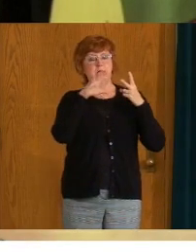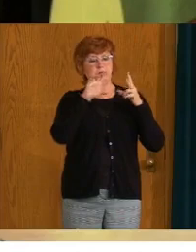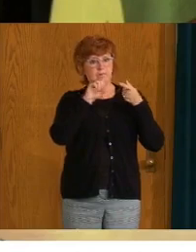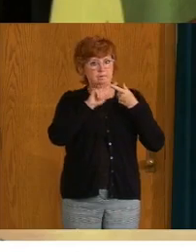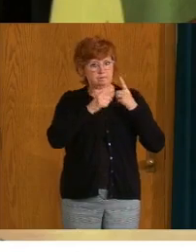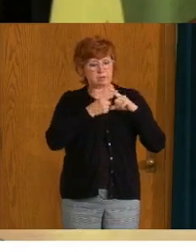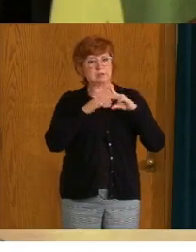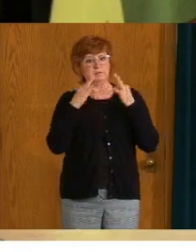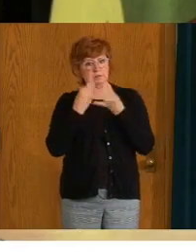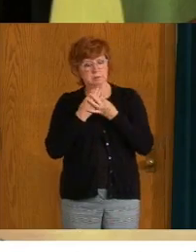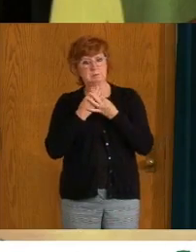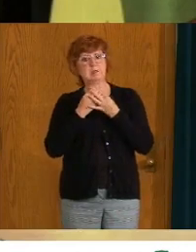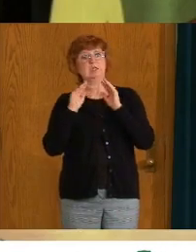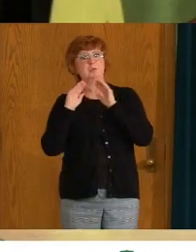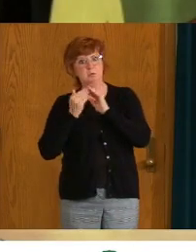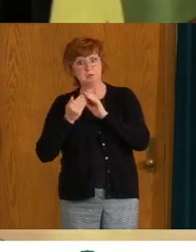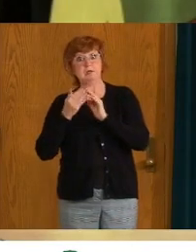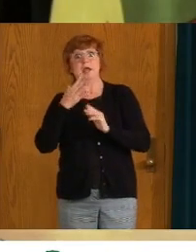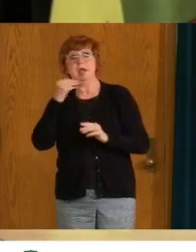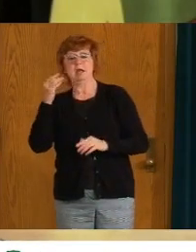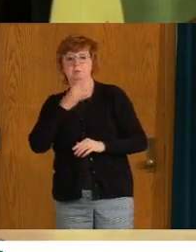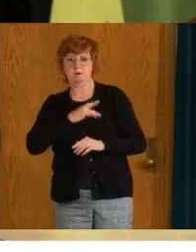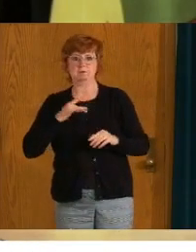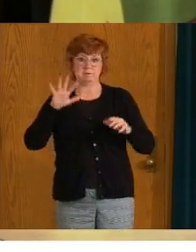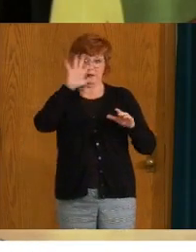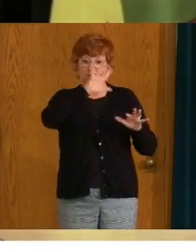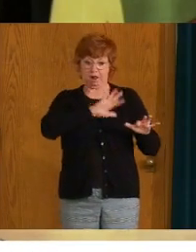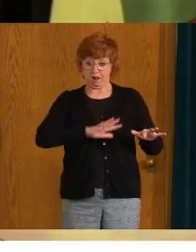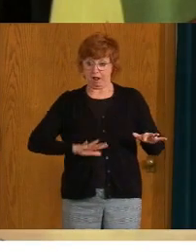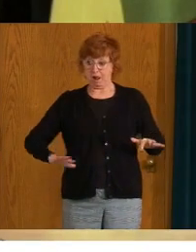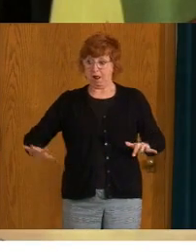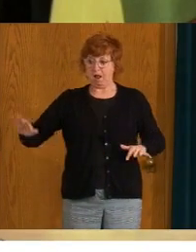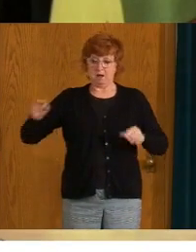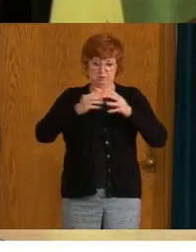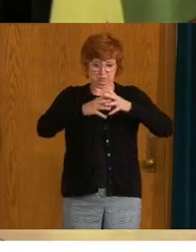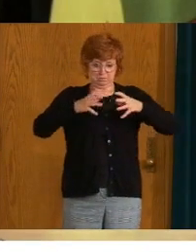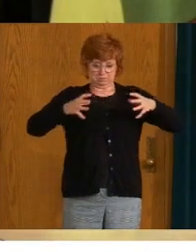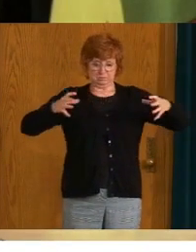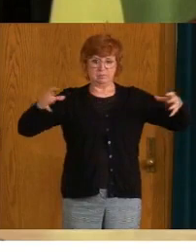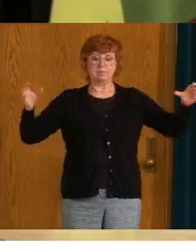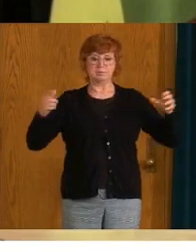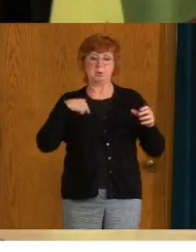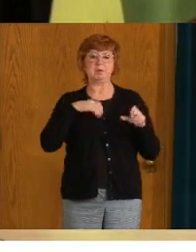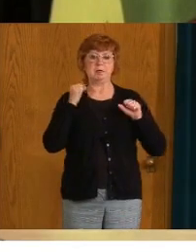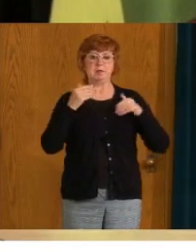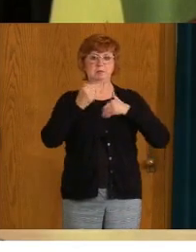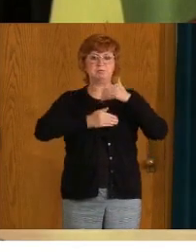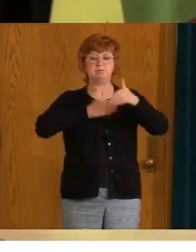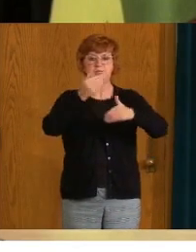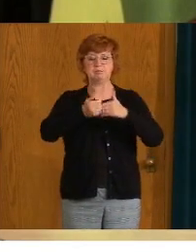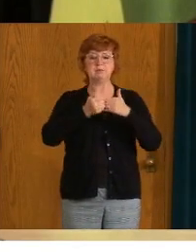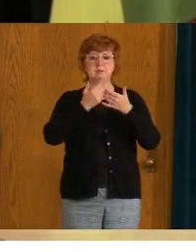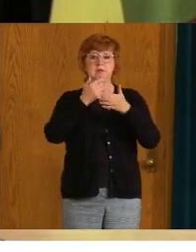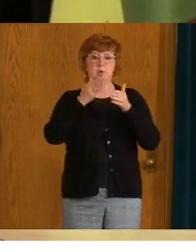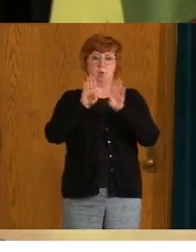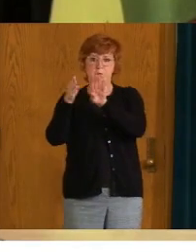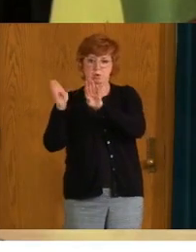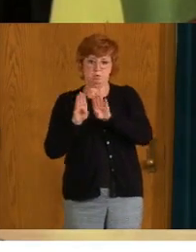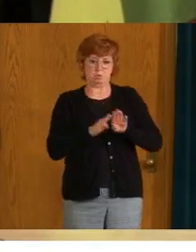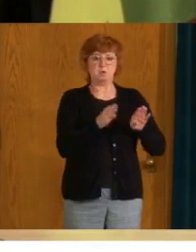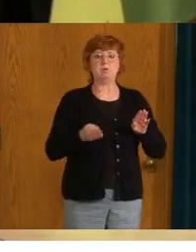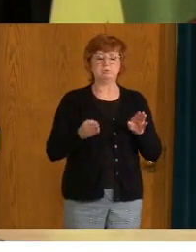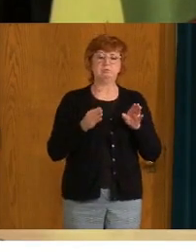and your community, and ultimately your province will be able to move forward with safely reopening and continuing to remove all of the restrictions that